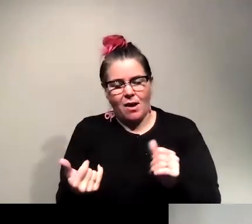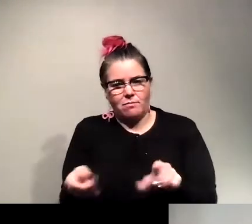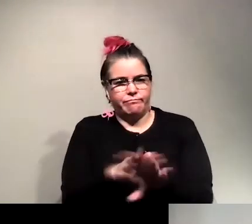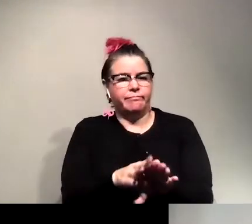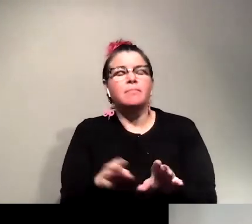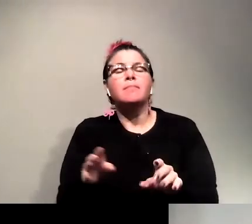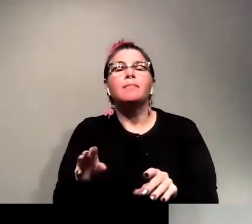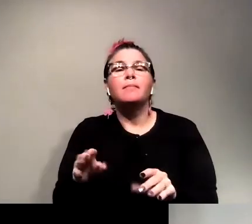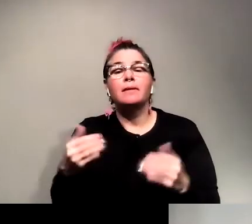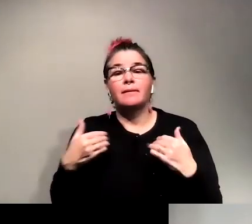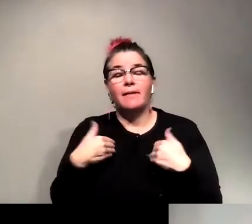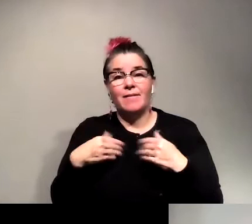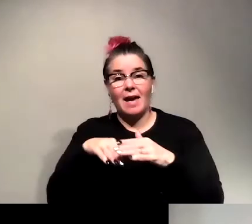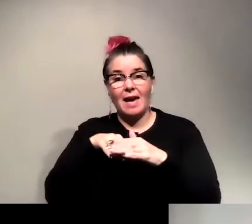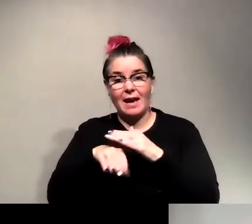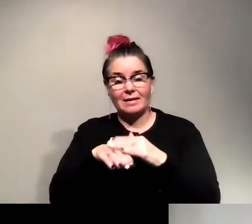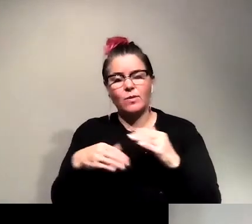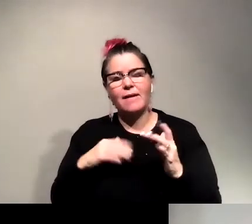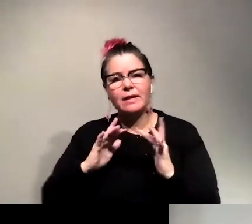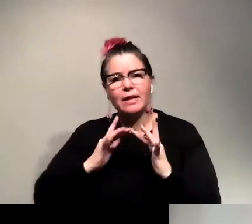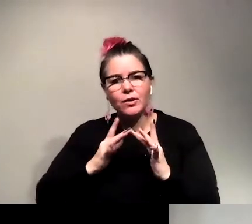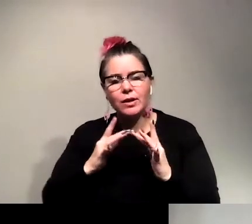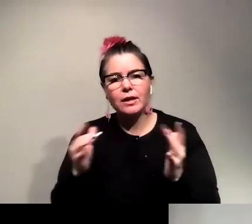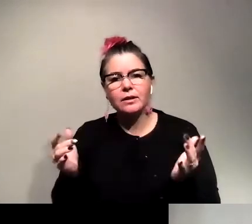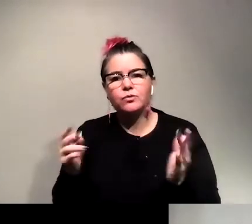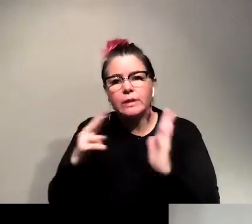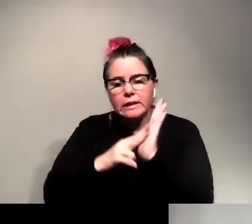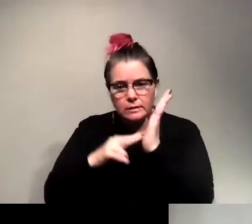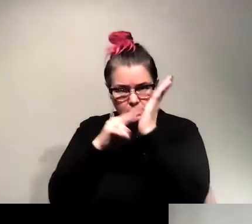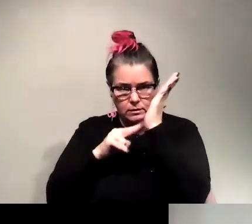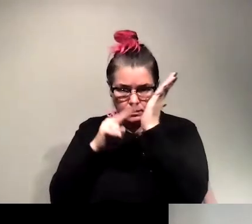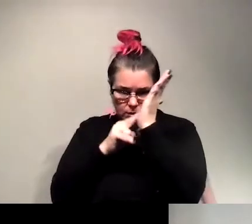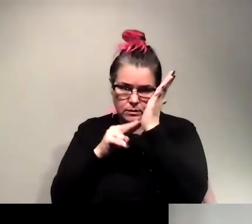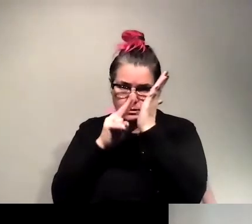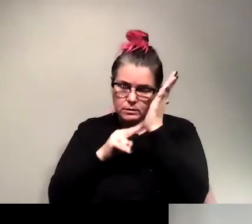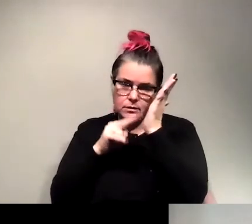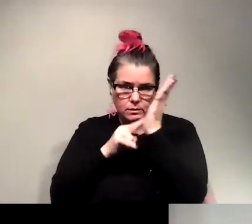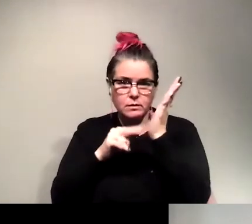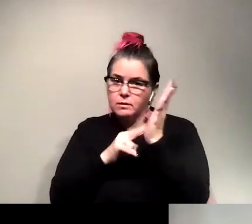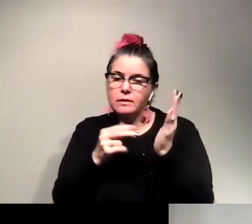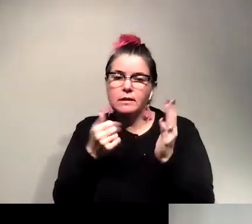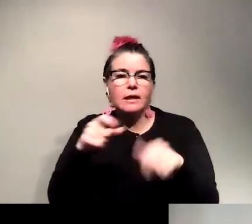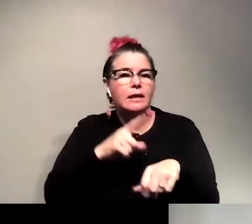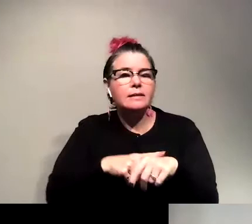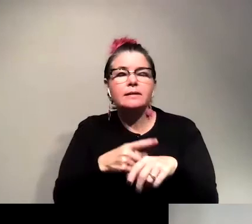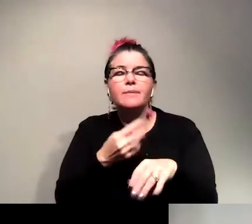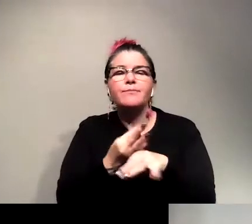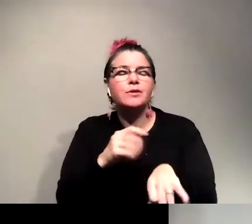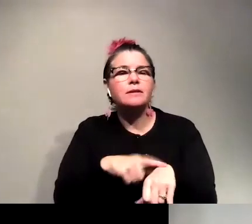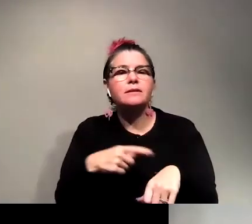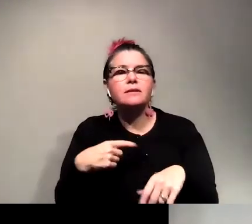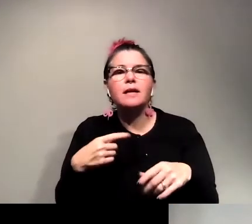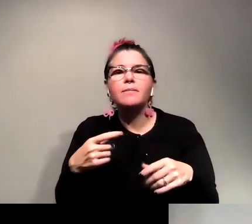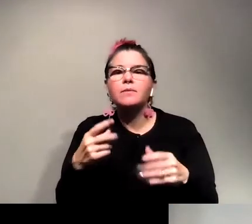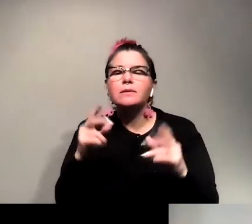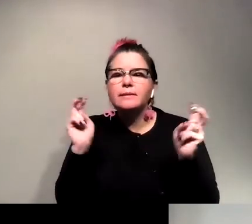you have access, like you have internet, just read. When you have free time, read on topics that bring you joy